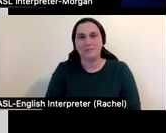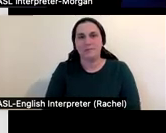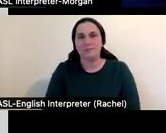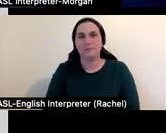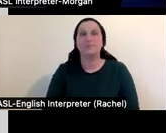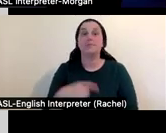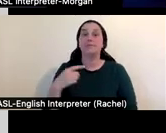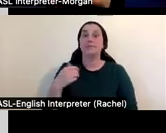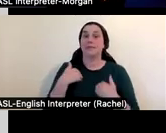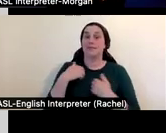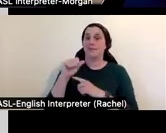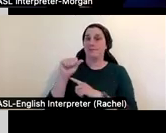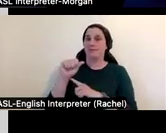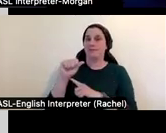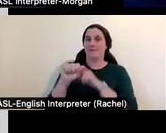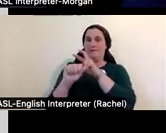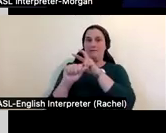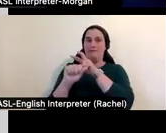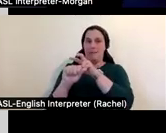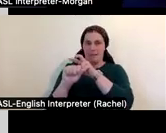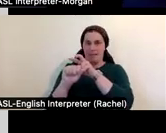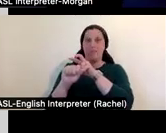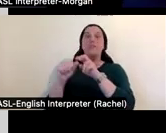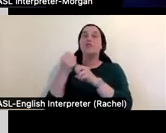the A with the two dots, umlaut,